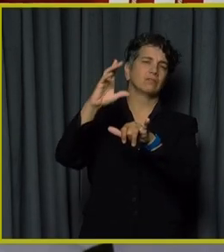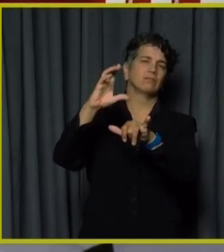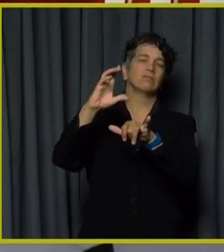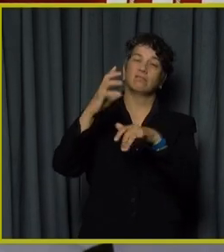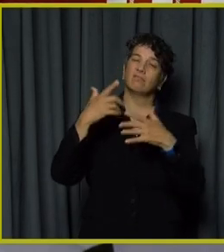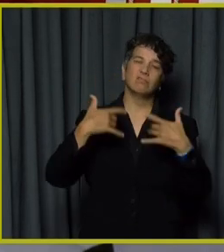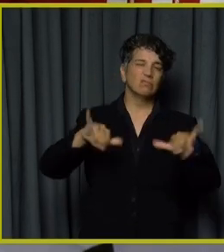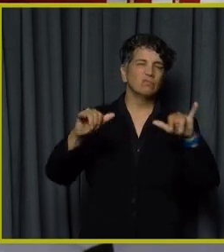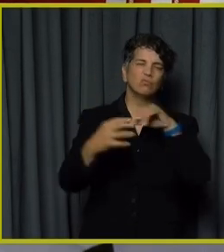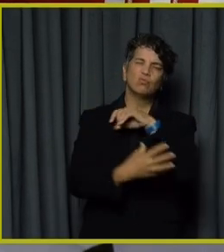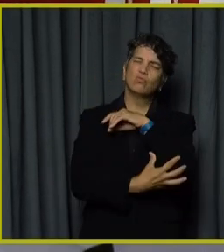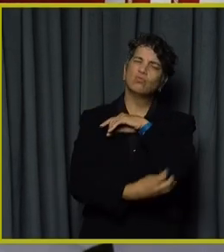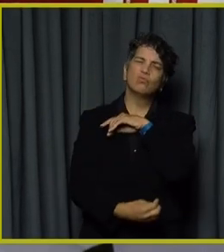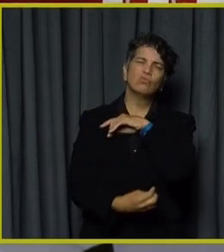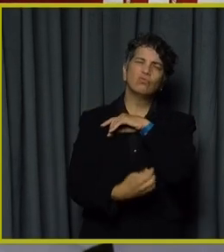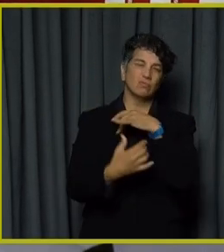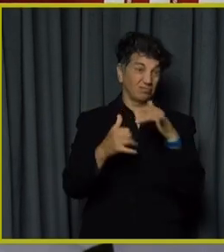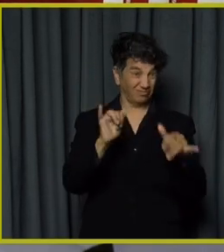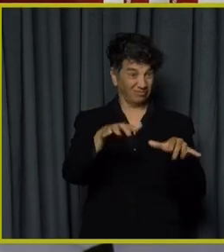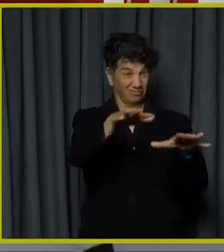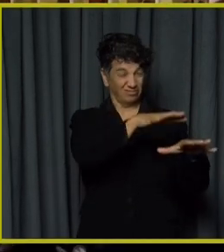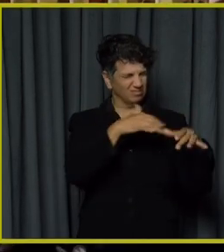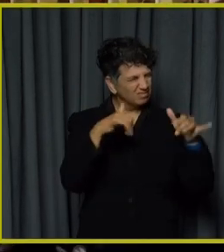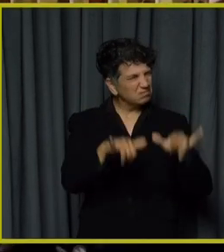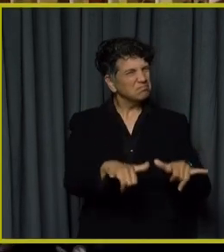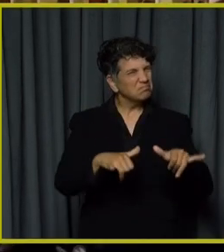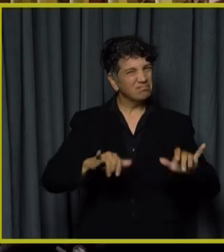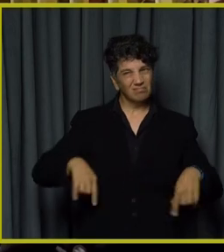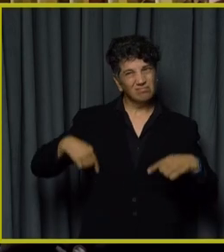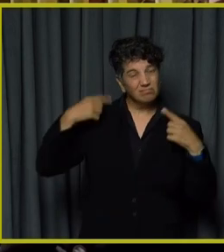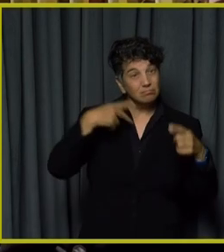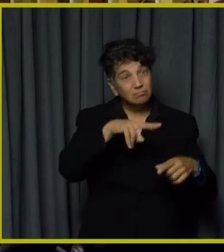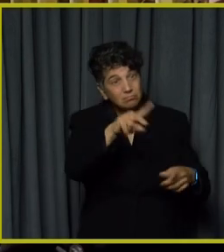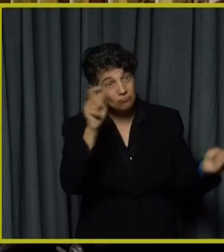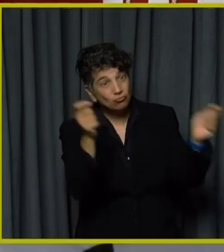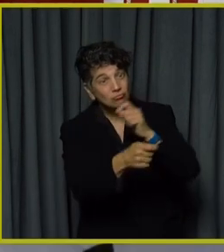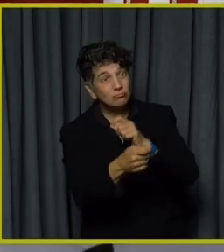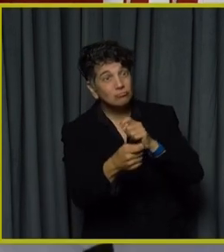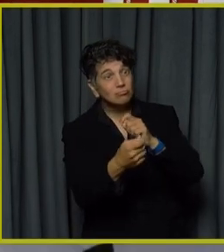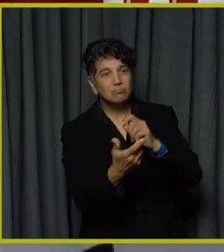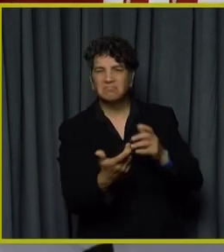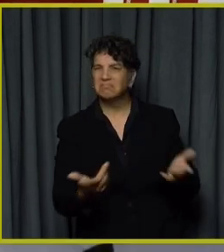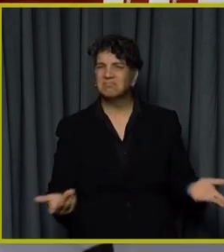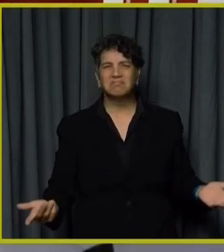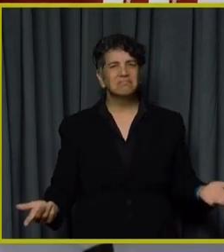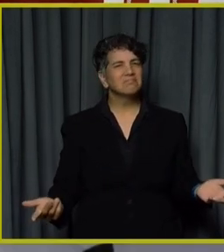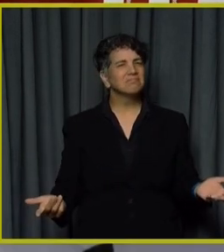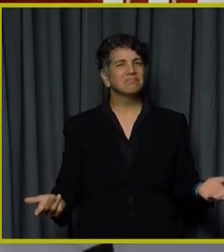Currently, my income is only $470 a month. My partner works for the same property